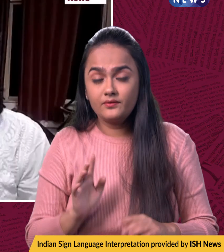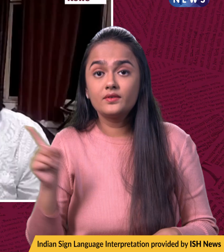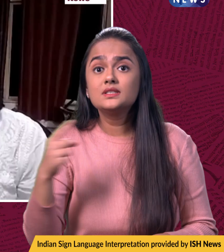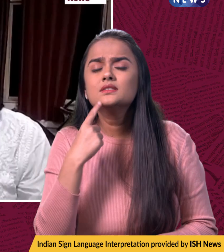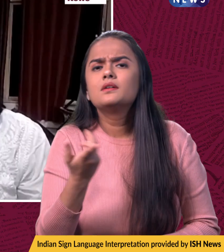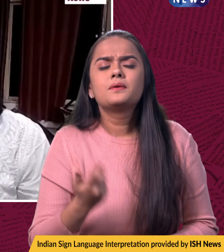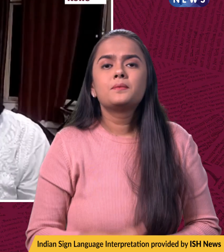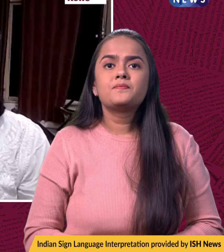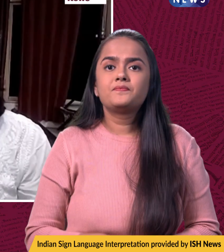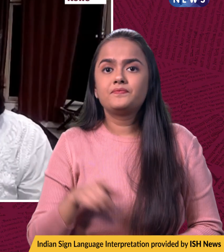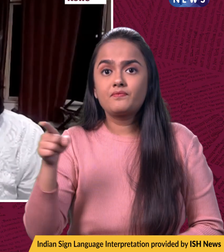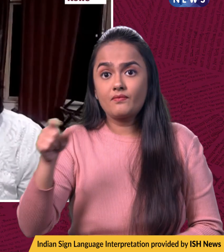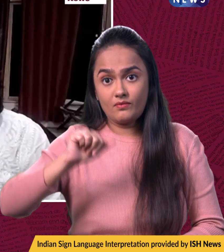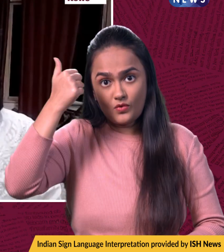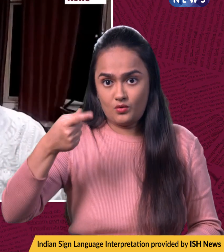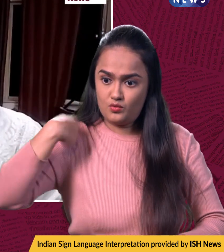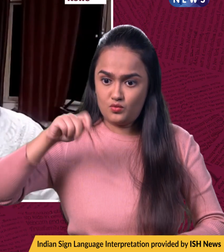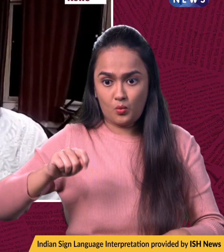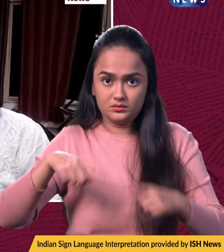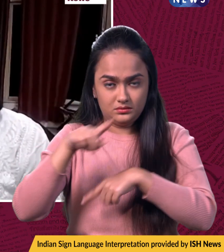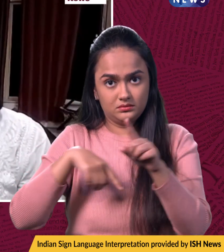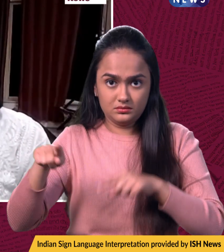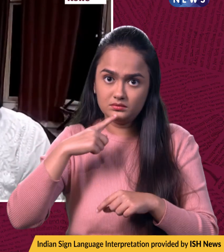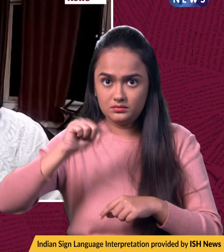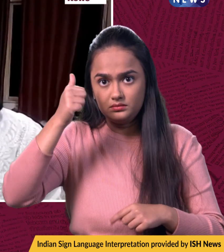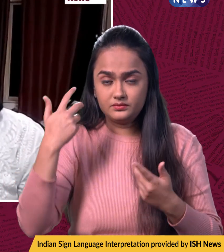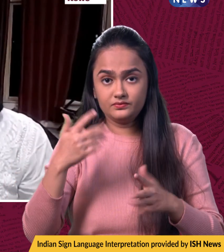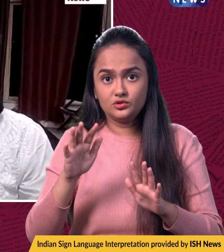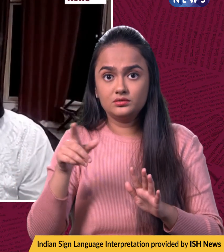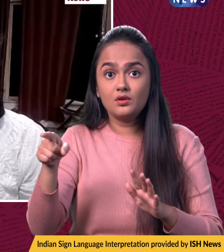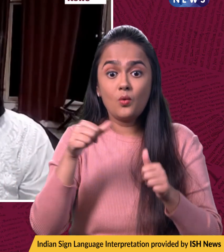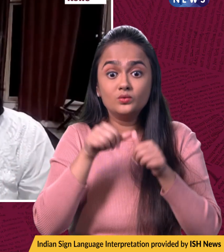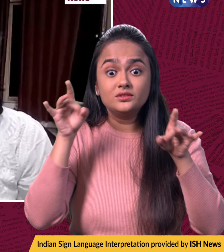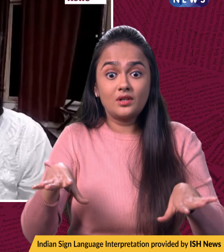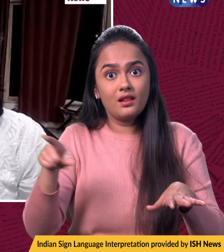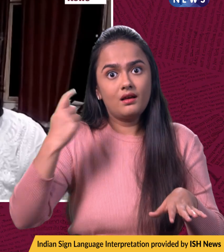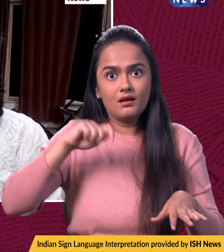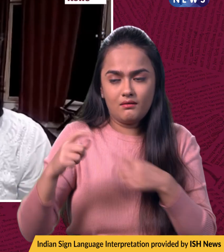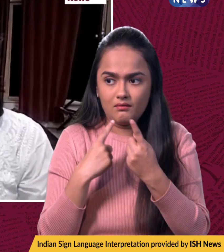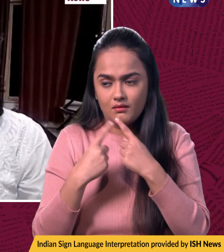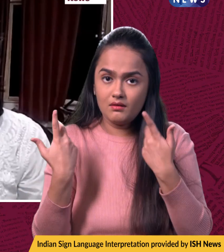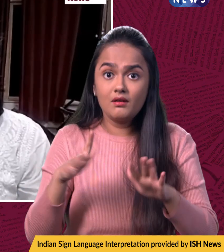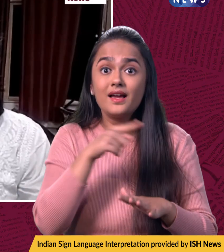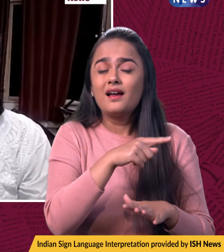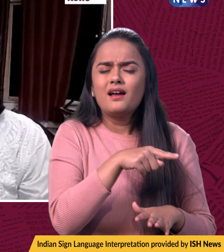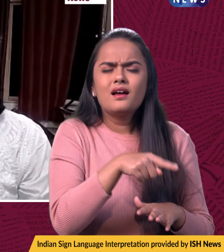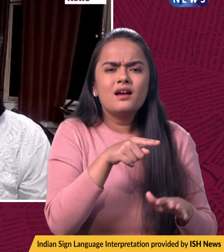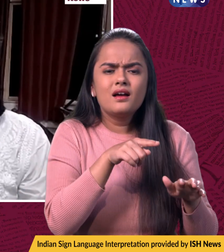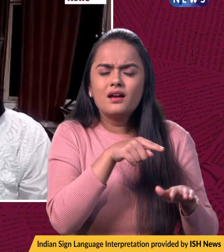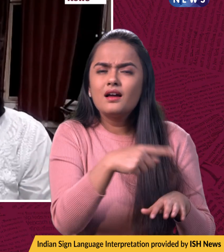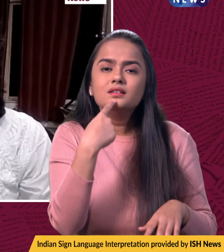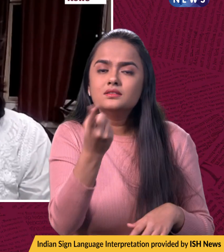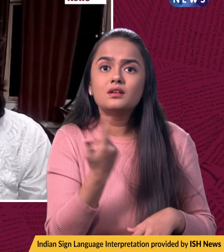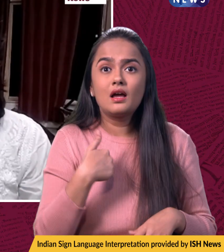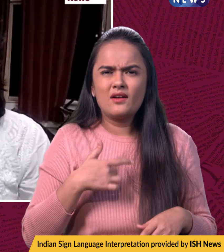star Novak Djokovic has won the court battle to stay in Australia. Now, taking to Twitter, Djokovic said, and I